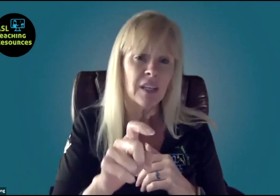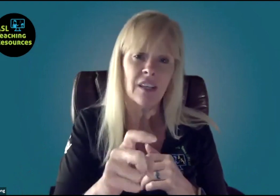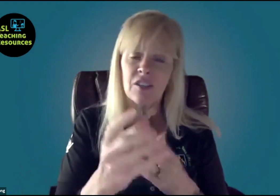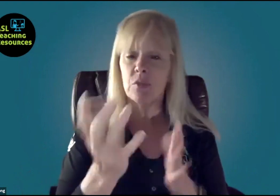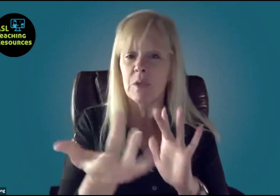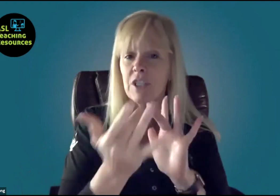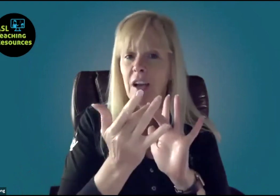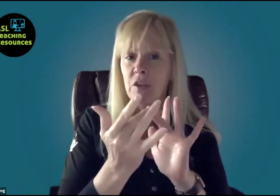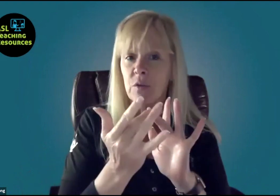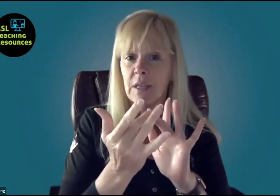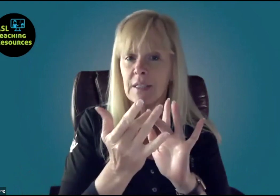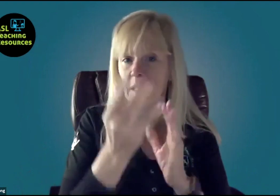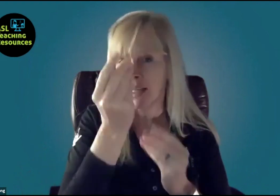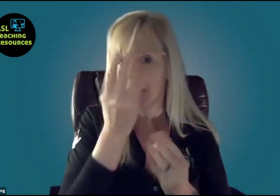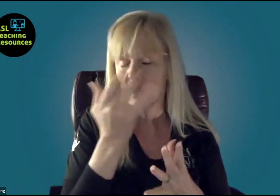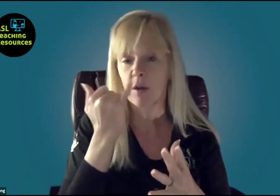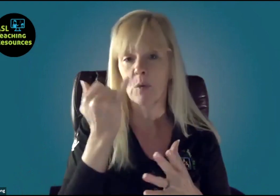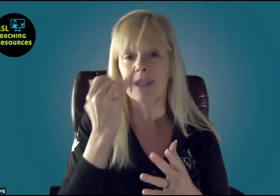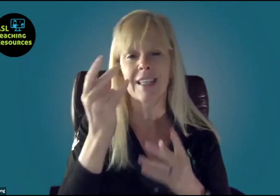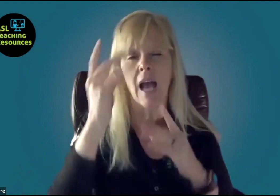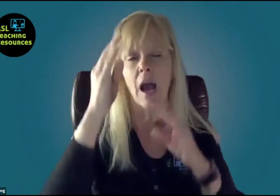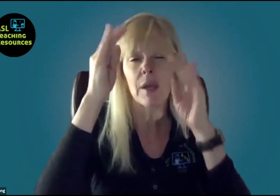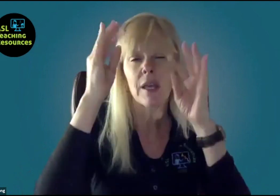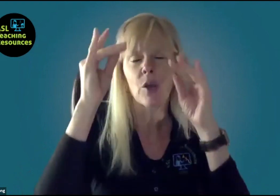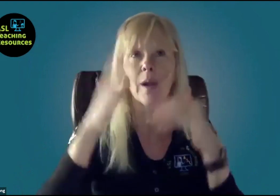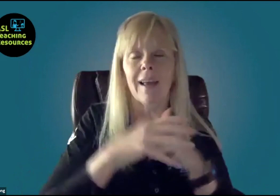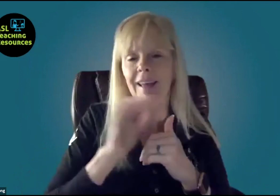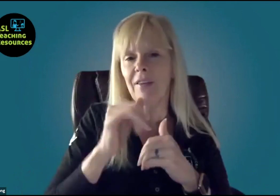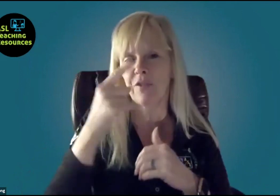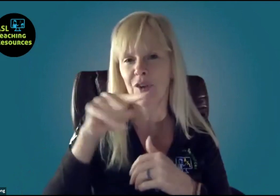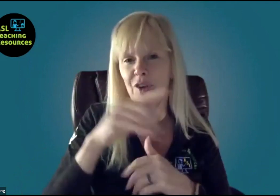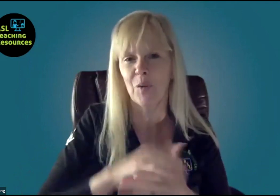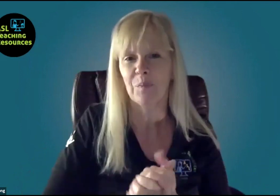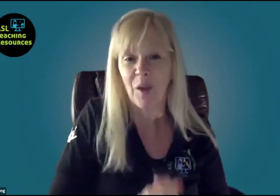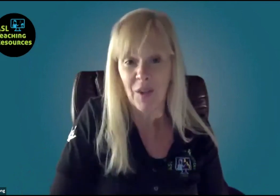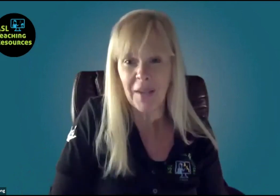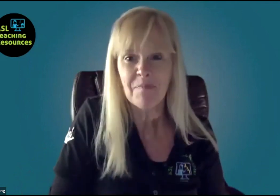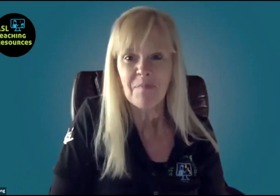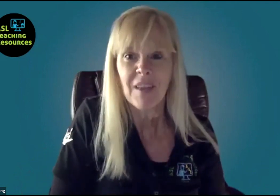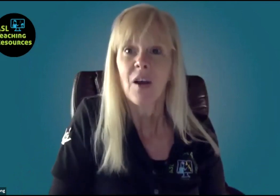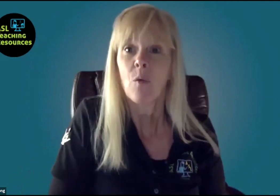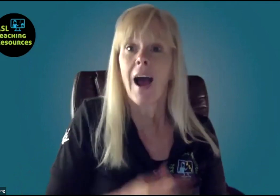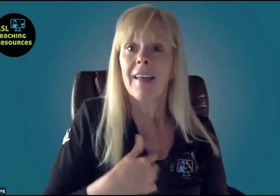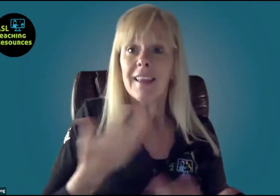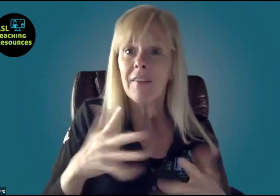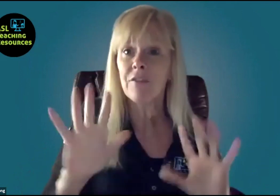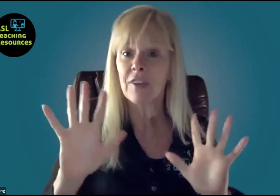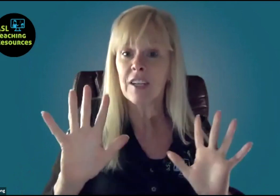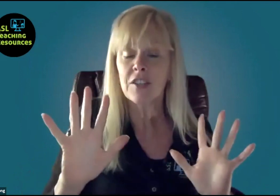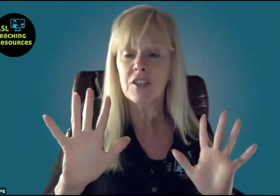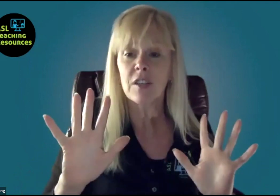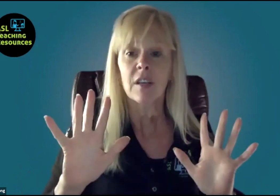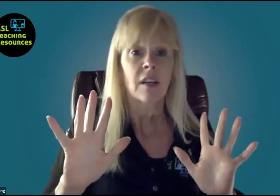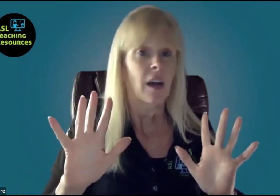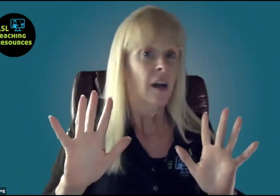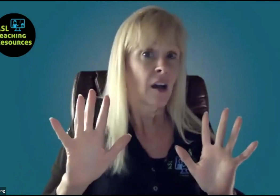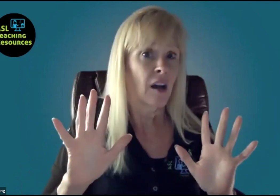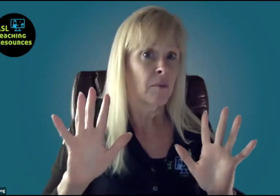something you need, just reach out to us and let us know, and we'll see how we can create that for you. Okay, well, I think I'm